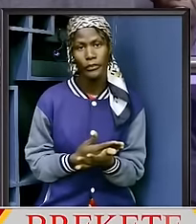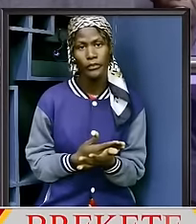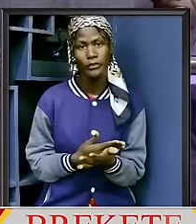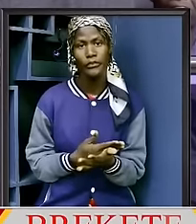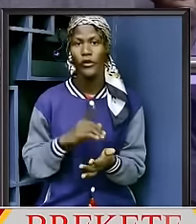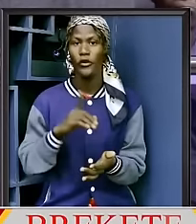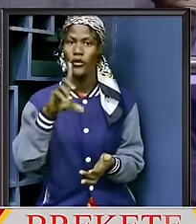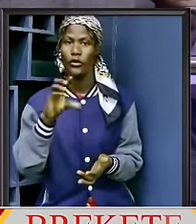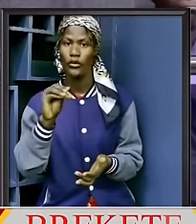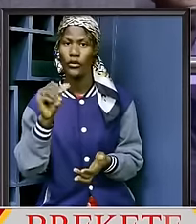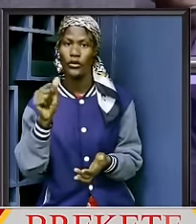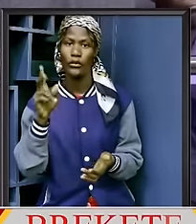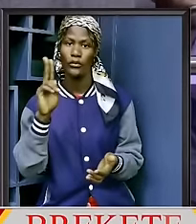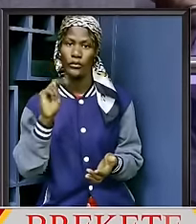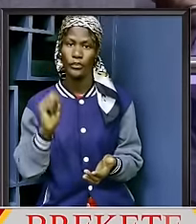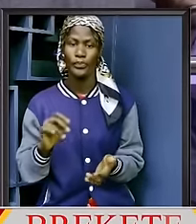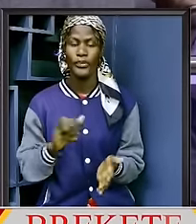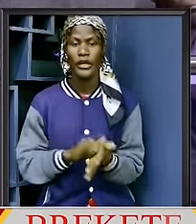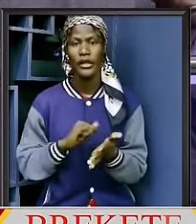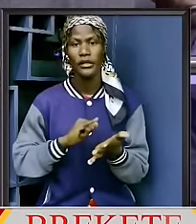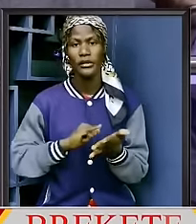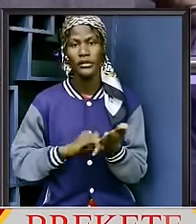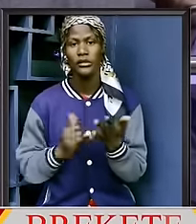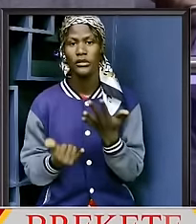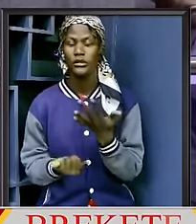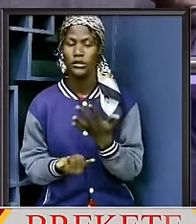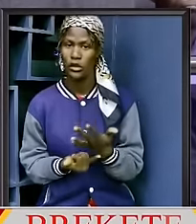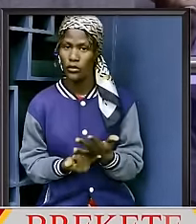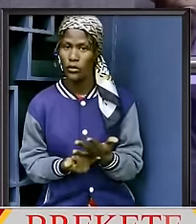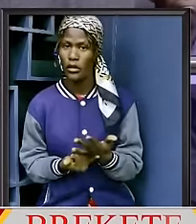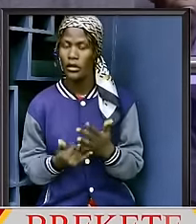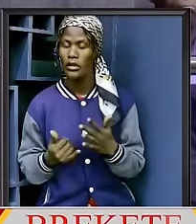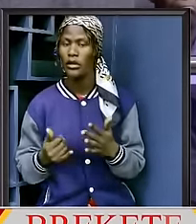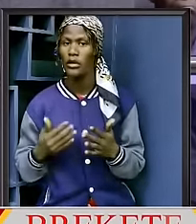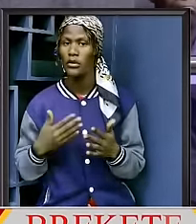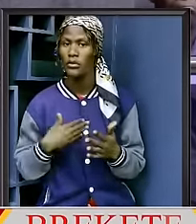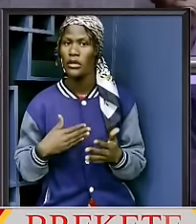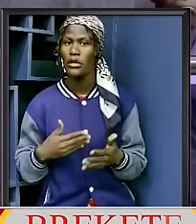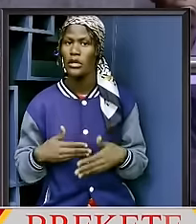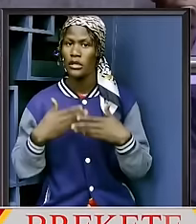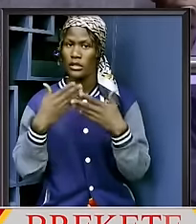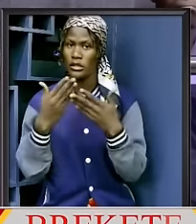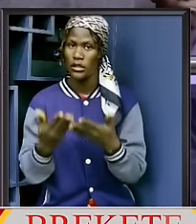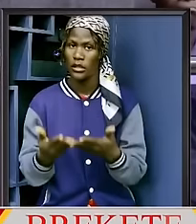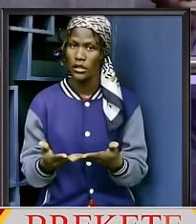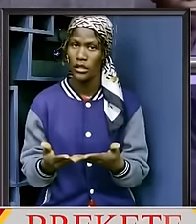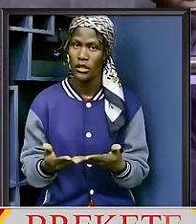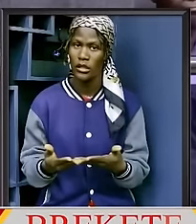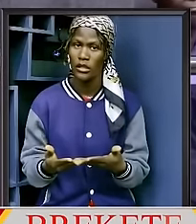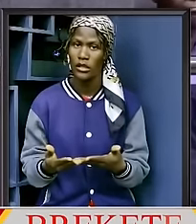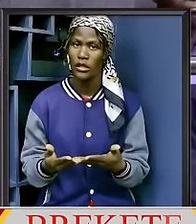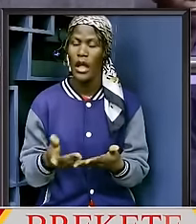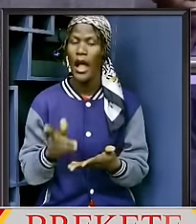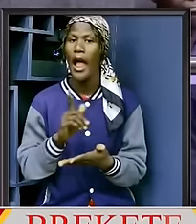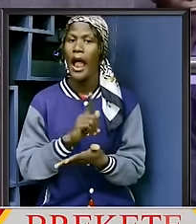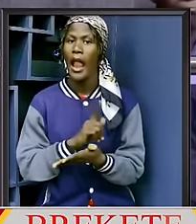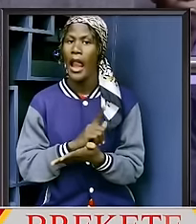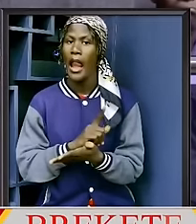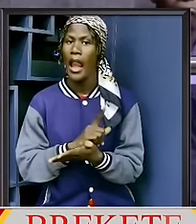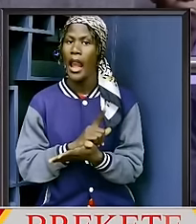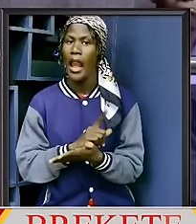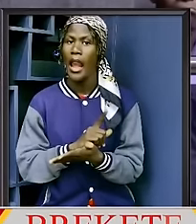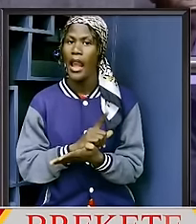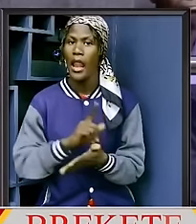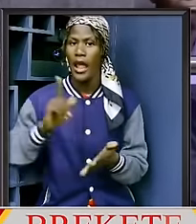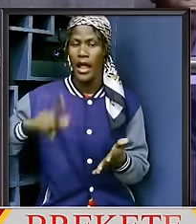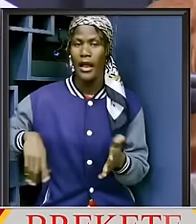they start payments. That was January ending, we start giving them loan. If they January ending, which year? That was last year,